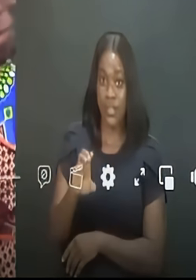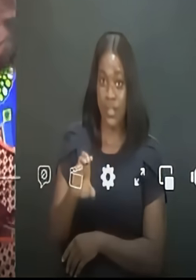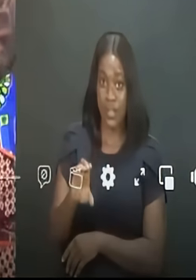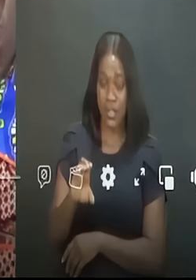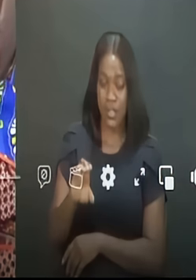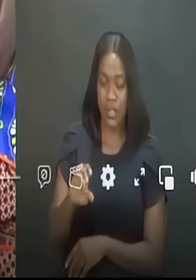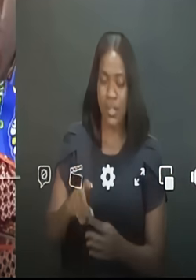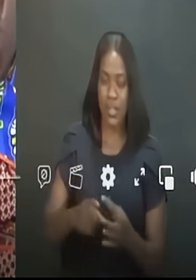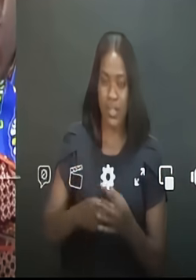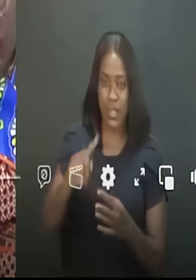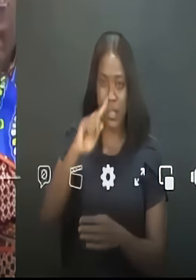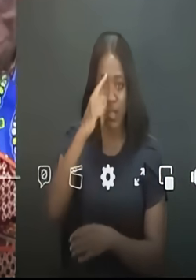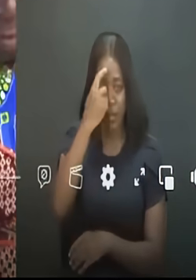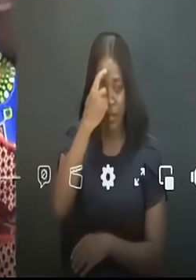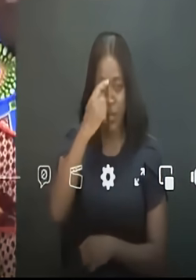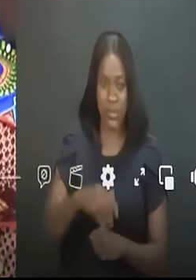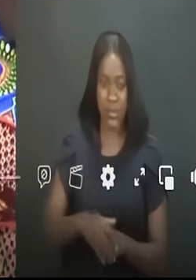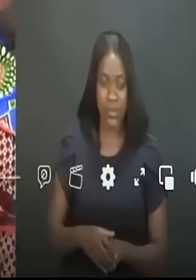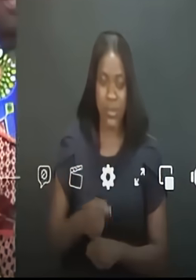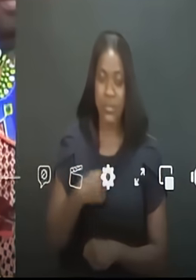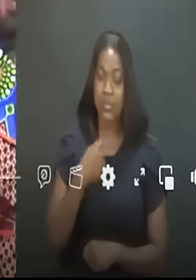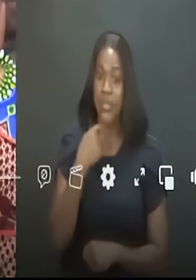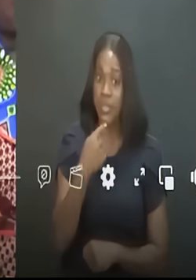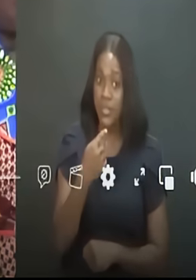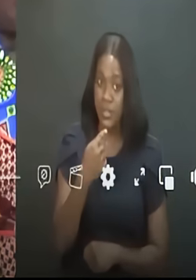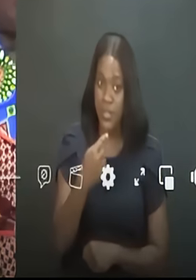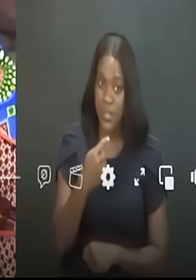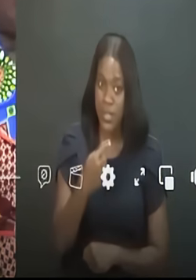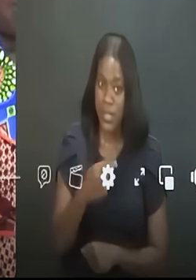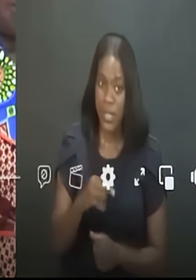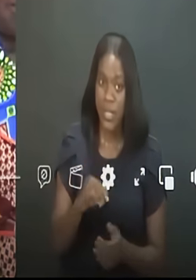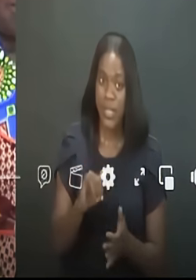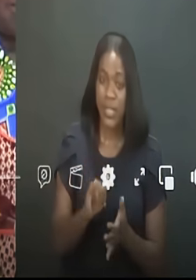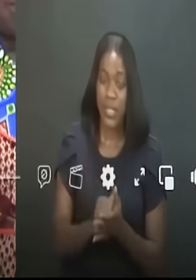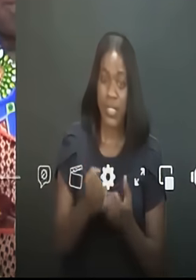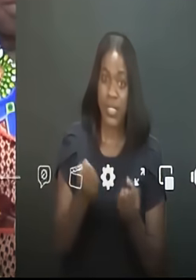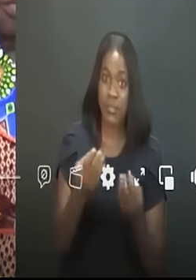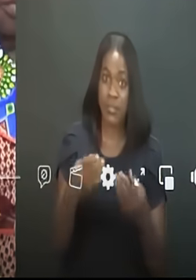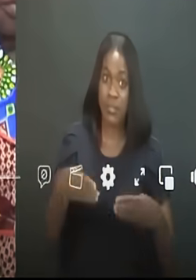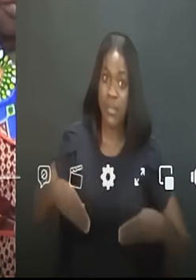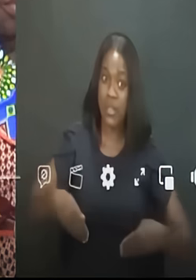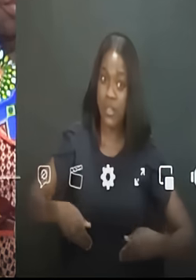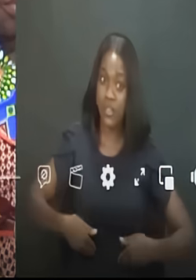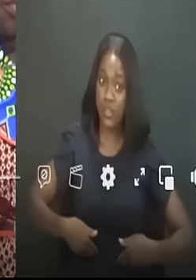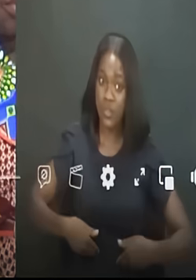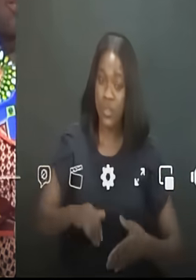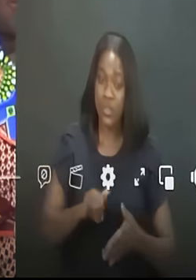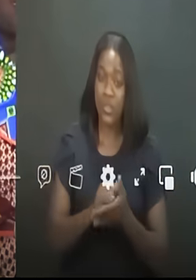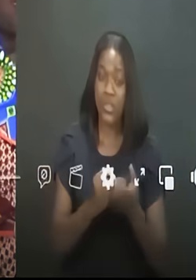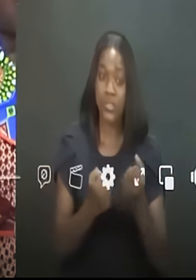I did say that the many youths who supported them